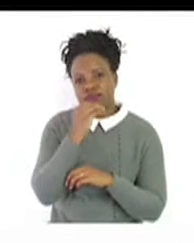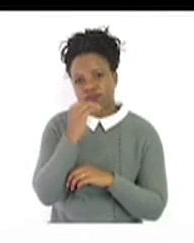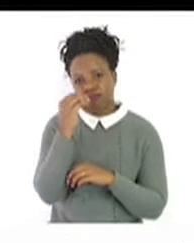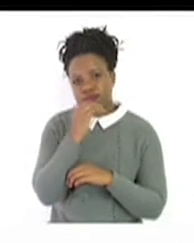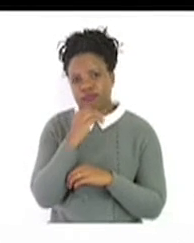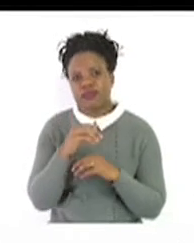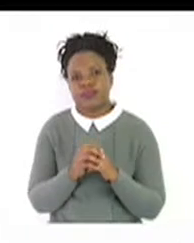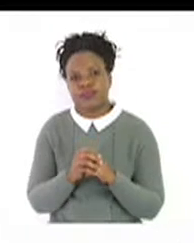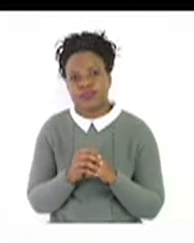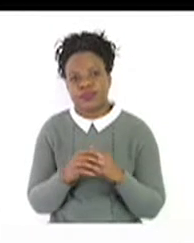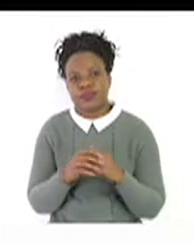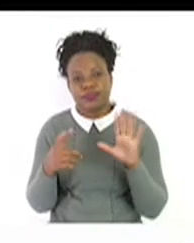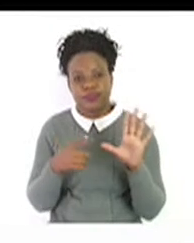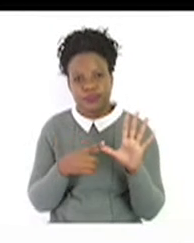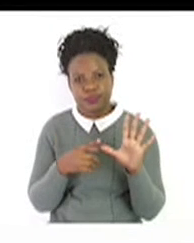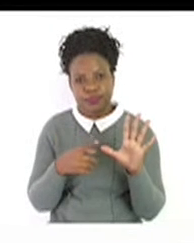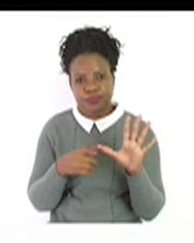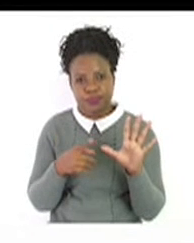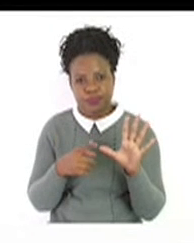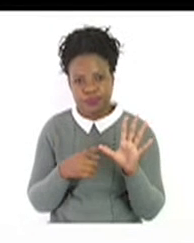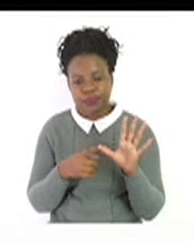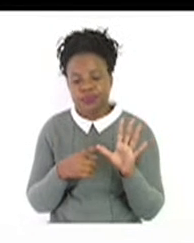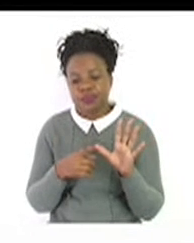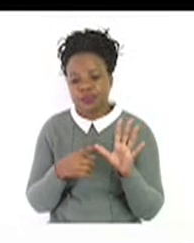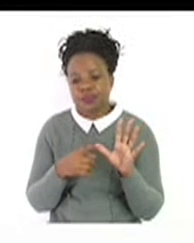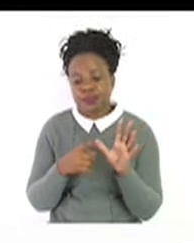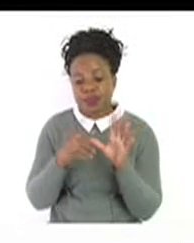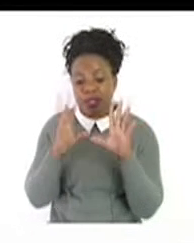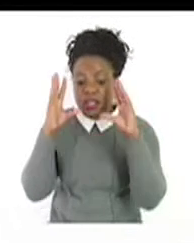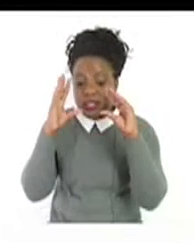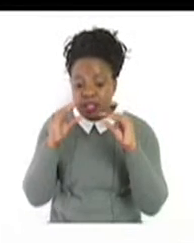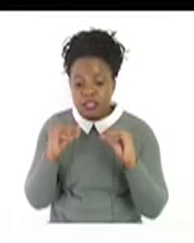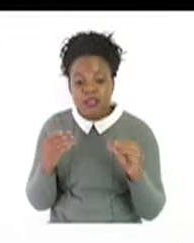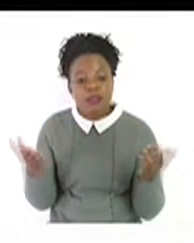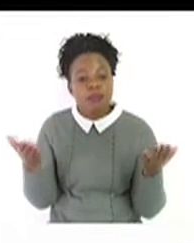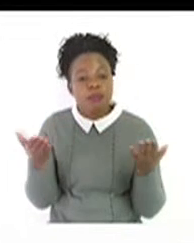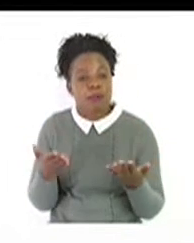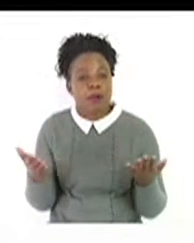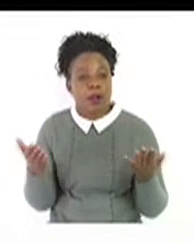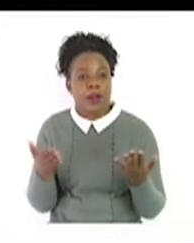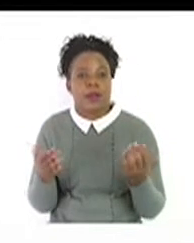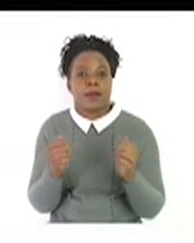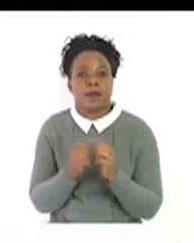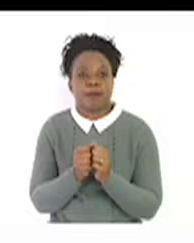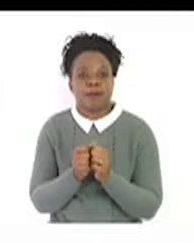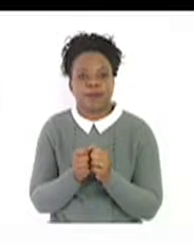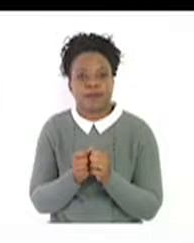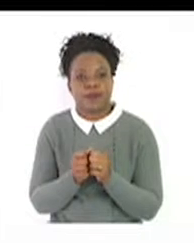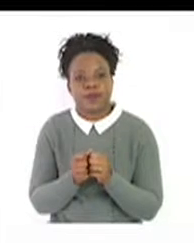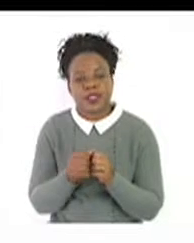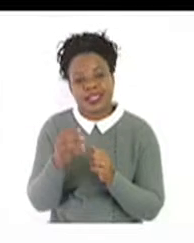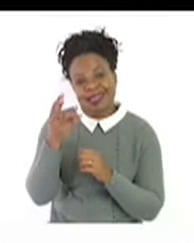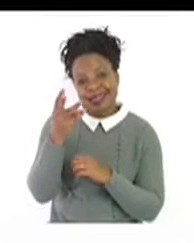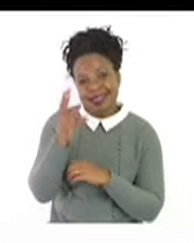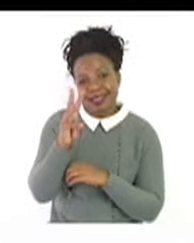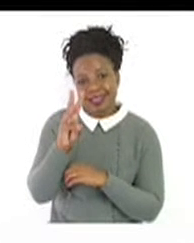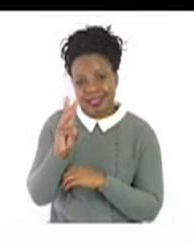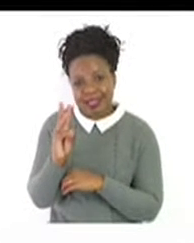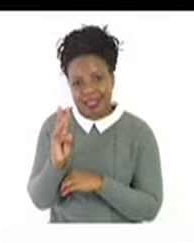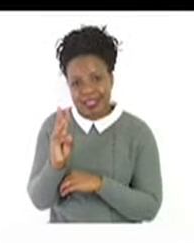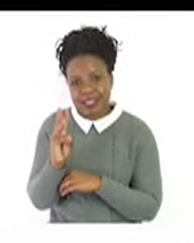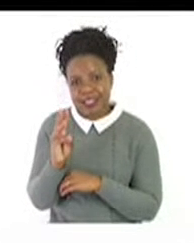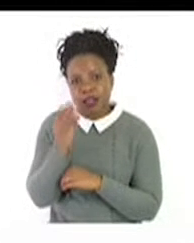Where did they sleep? How did the lilies keep the water?